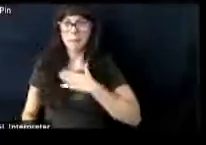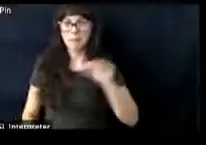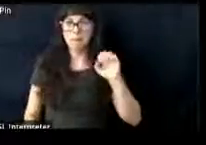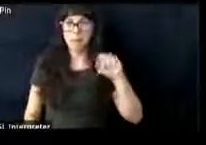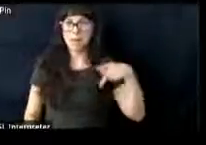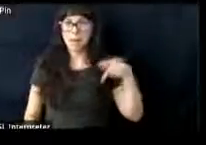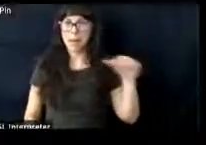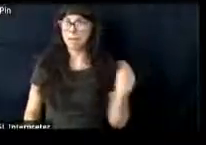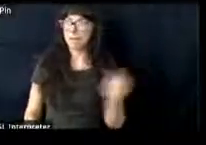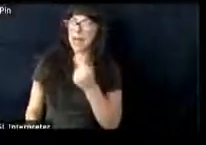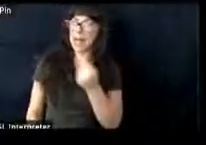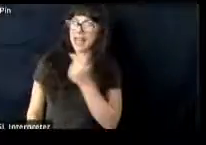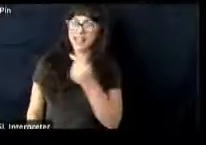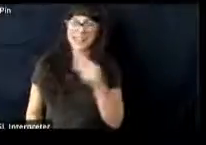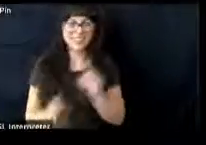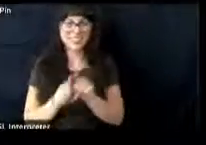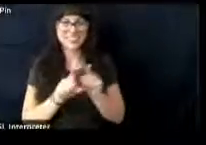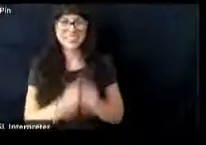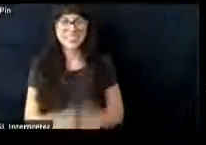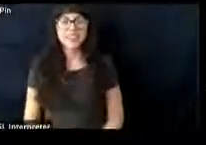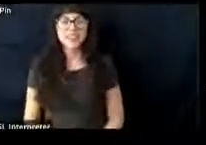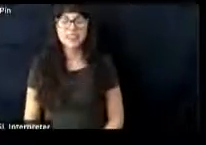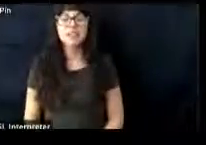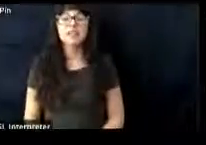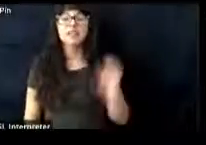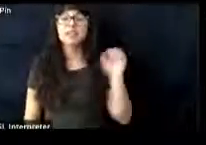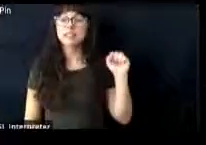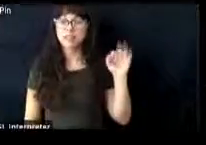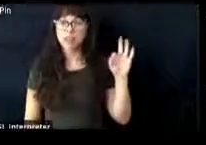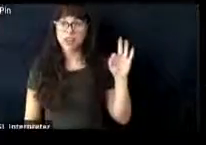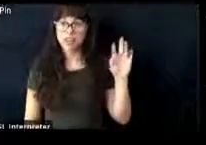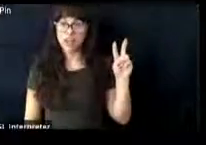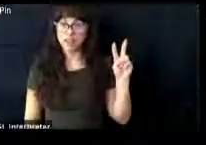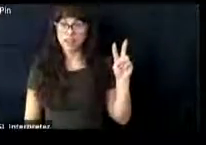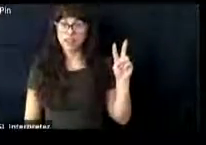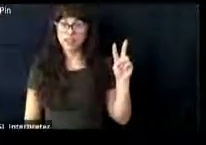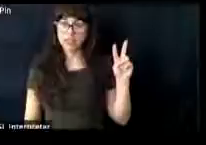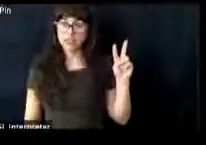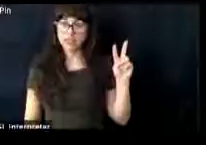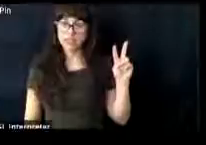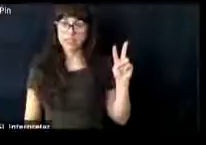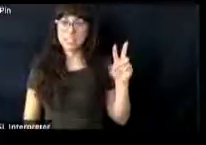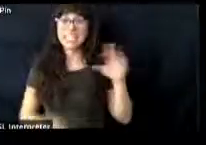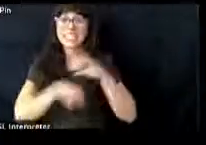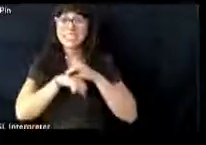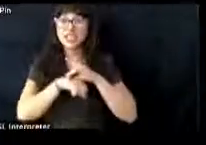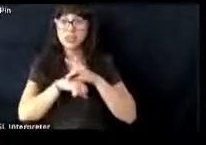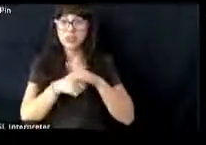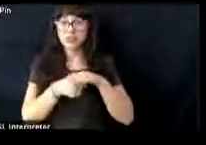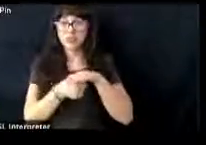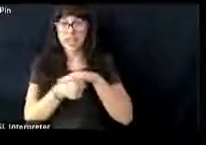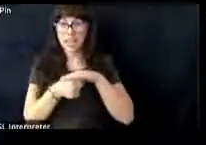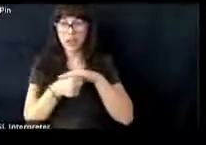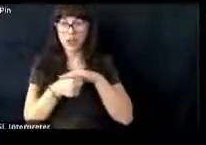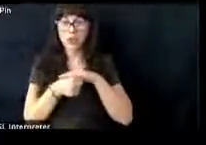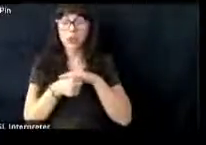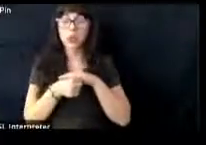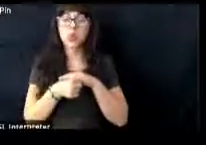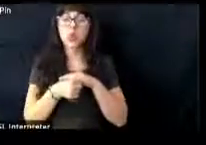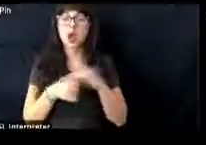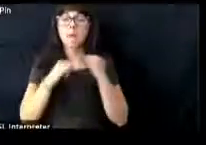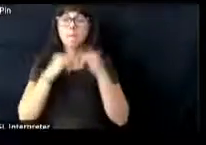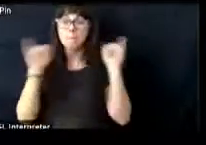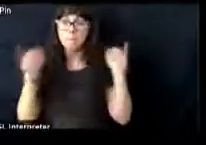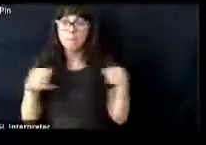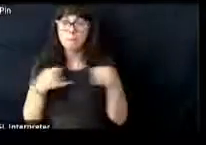well. The San Fernando Valley is a geographical area roughly bounded by the